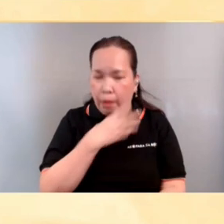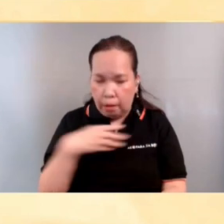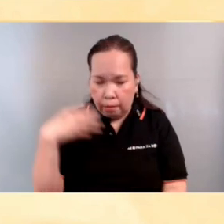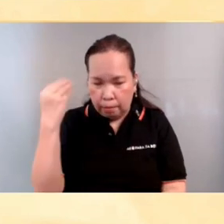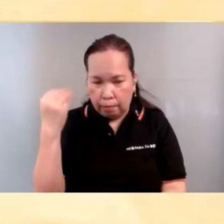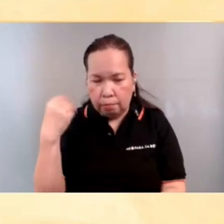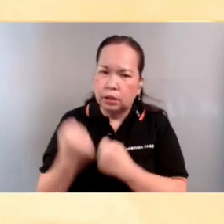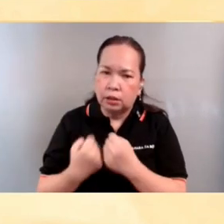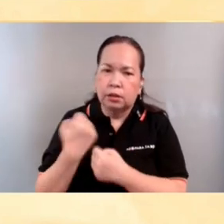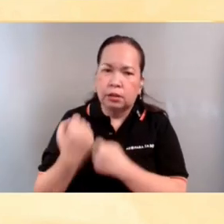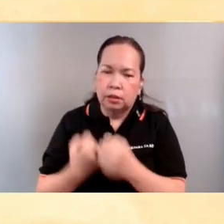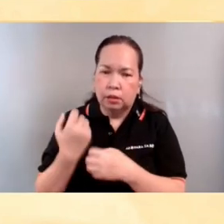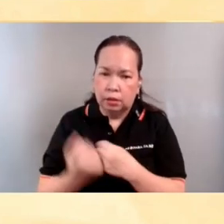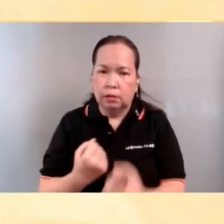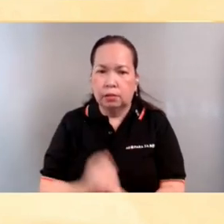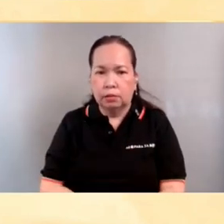several decades.